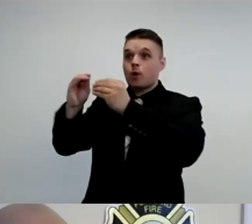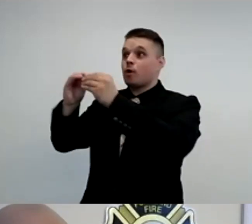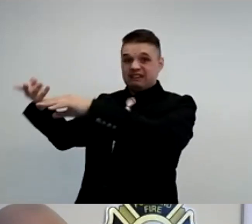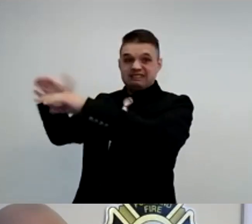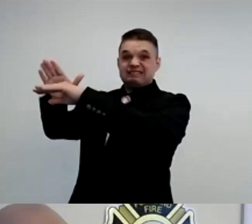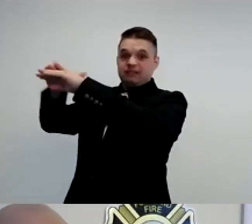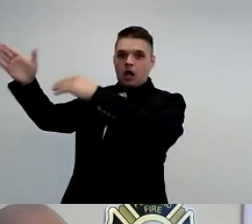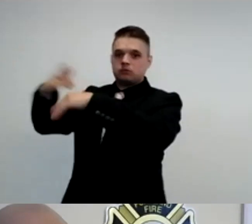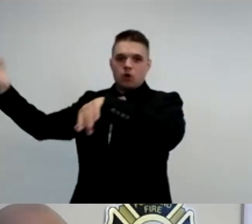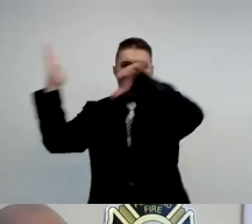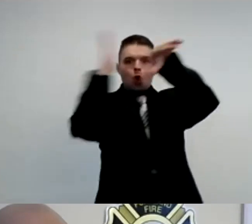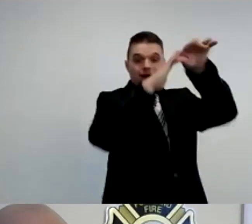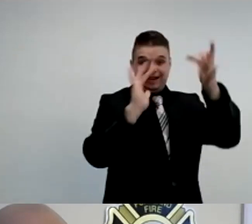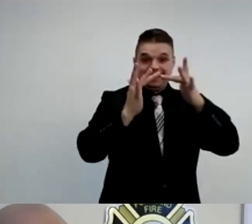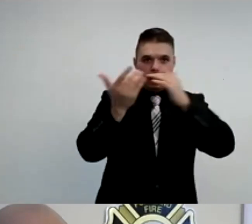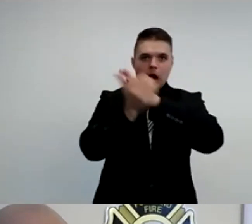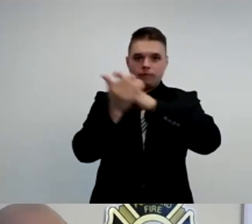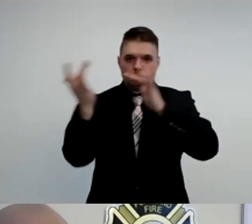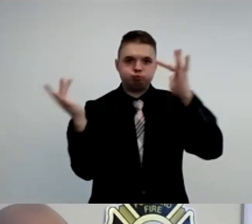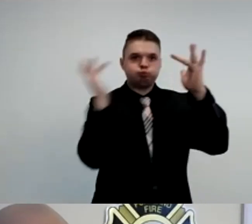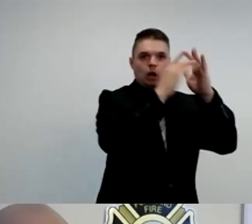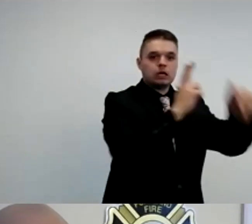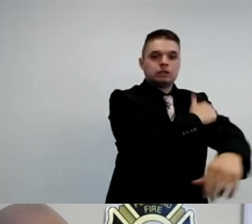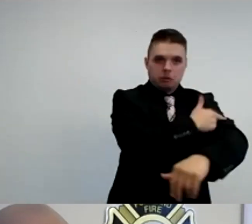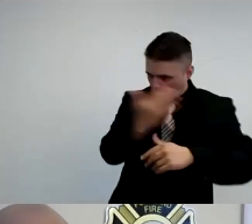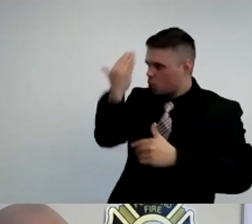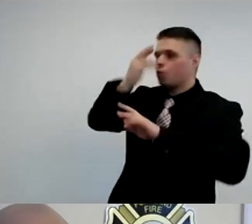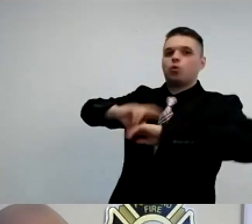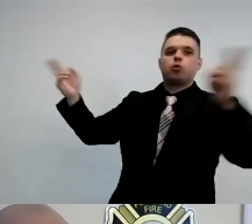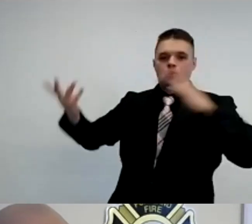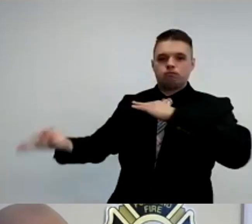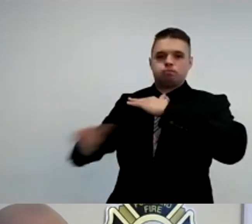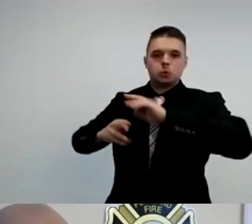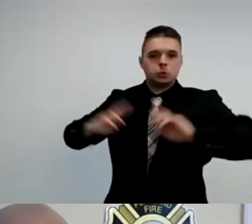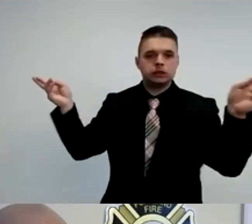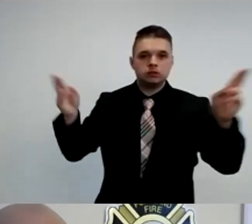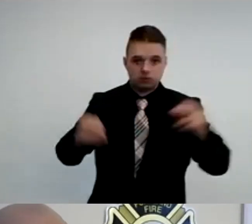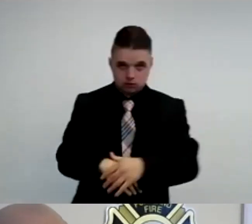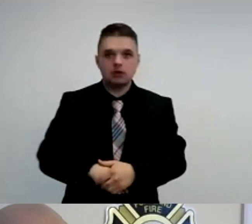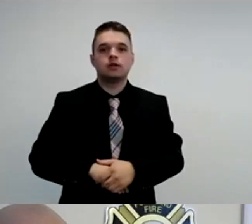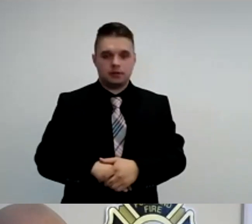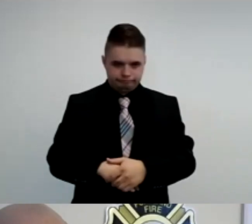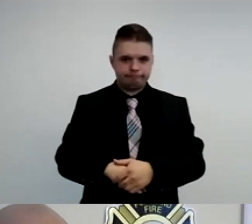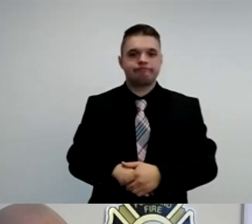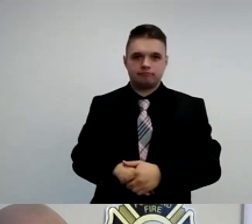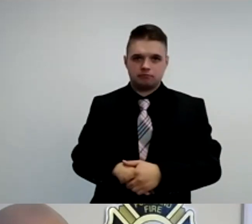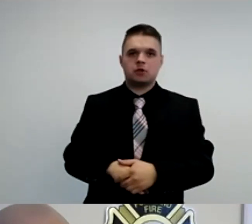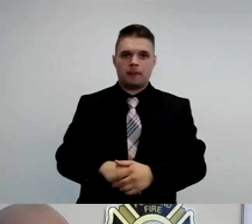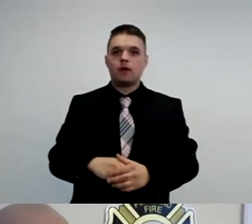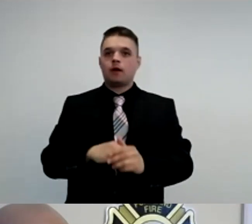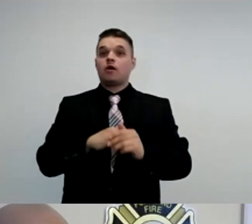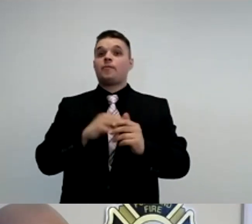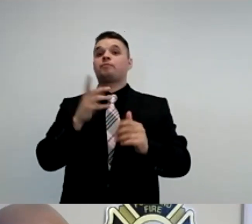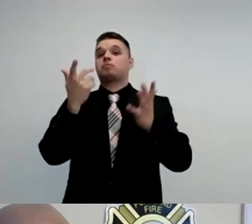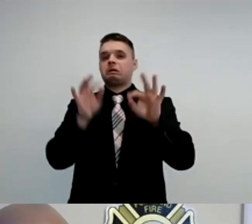than responding to a surge, we're better anticipating the surge. And so we're hoping to have access to that data as quickly